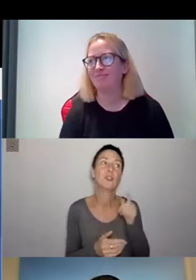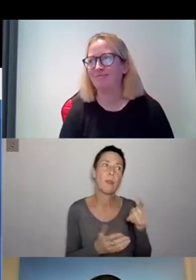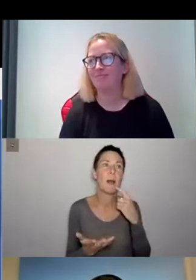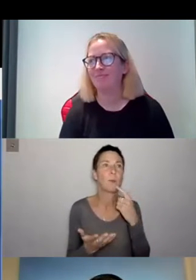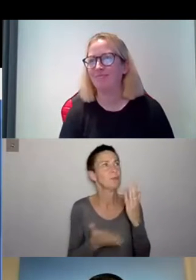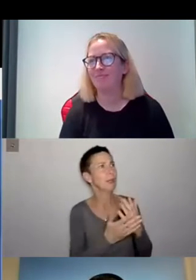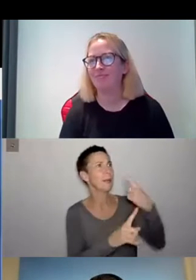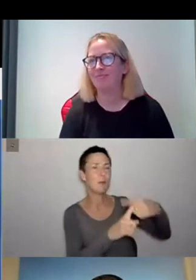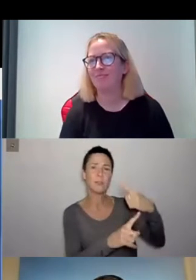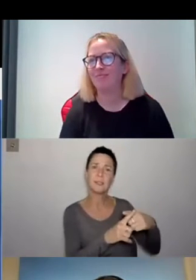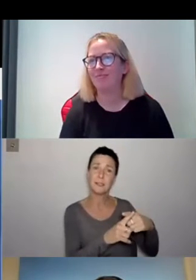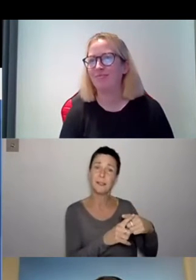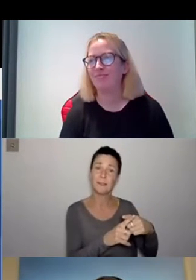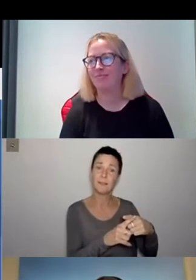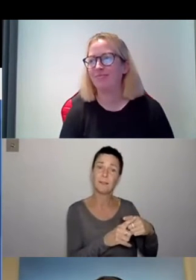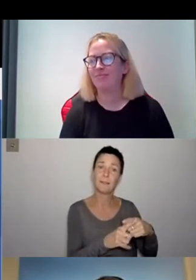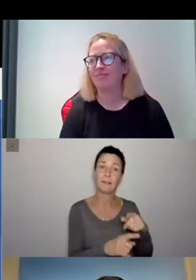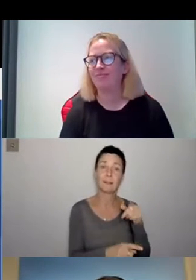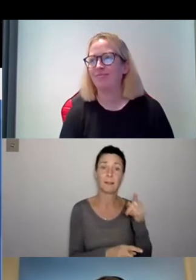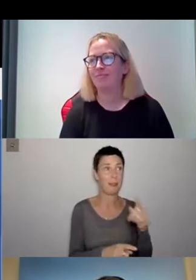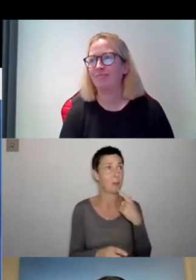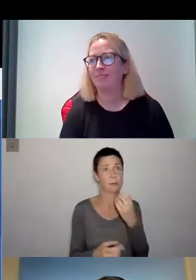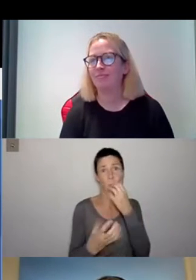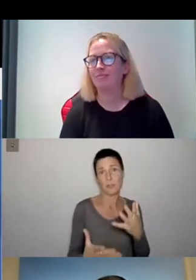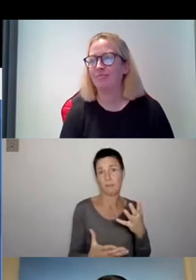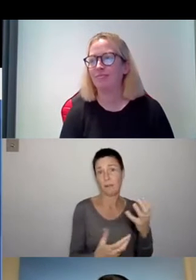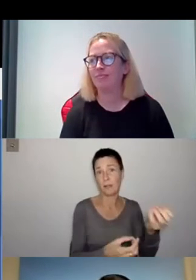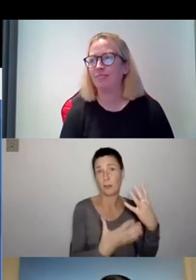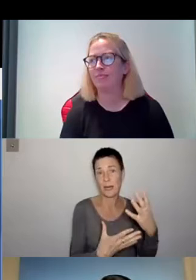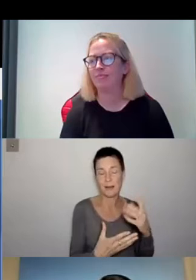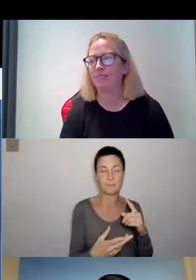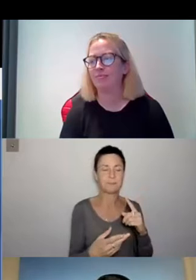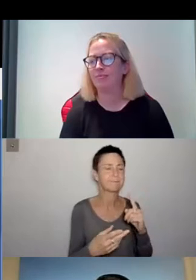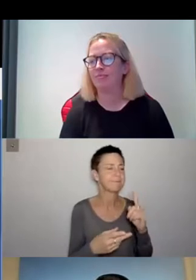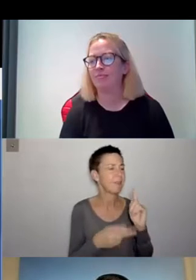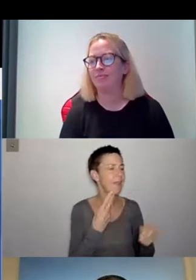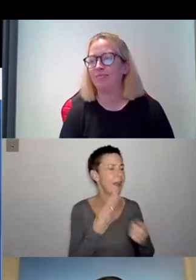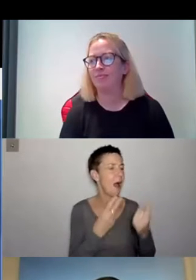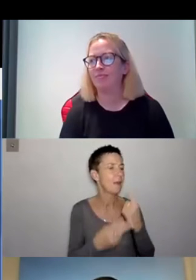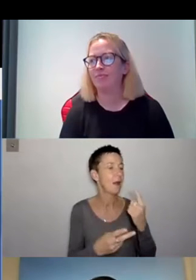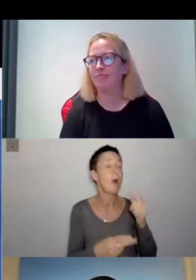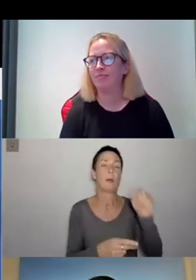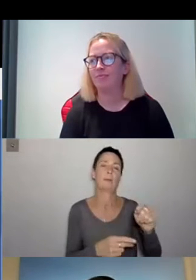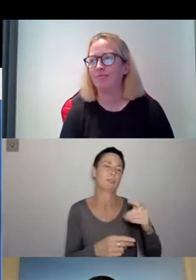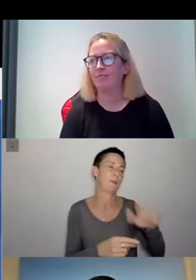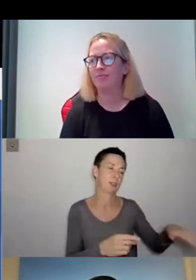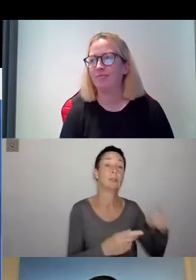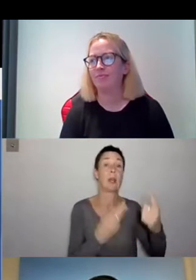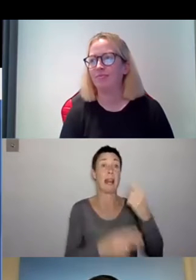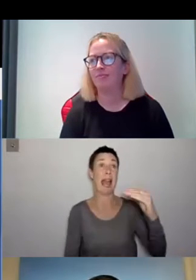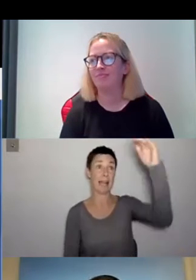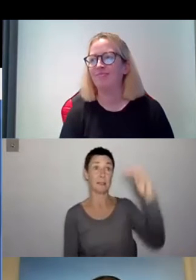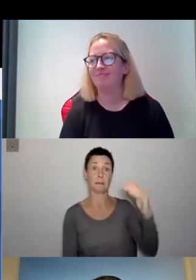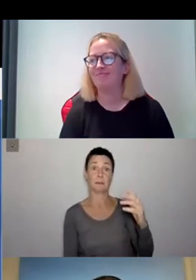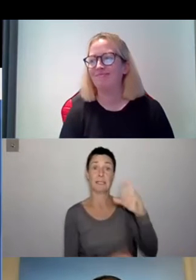which is again wonderful to hear. And then the adult cochlear implant users themselves. So I spread it amongst, cochlear